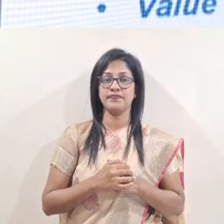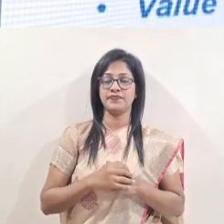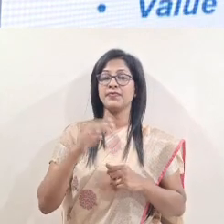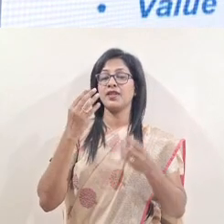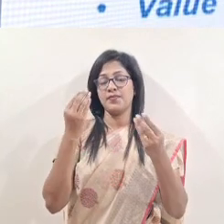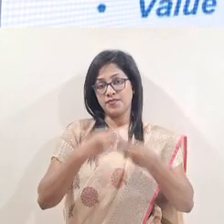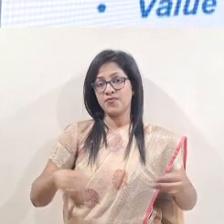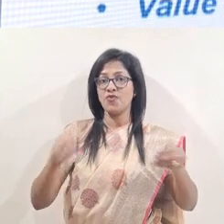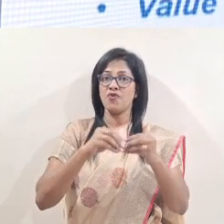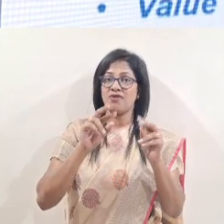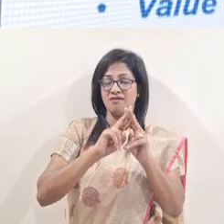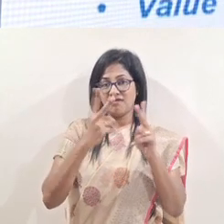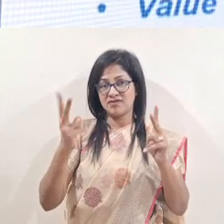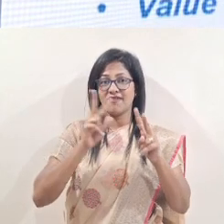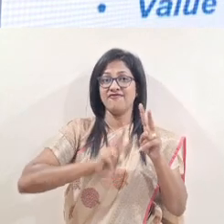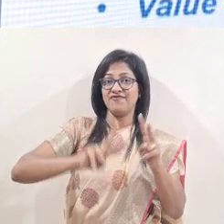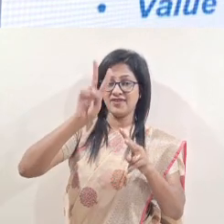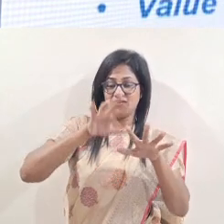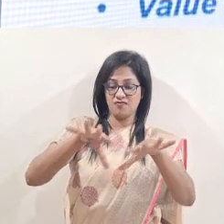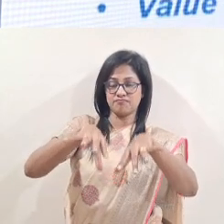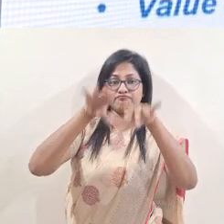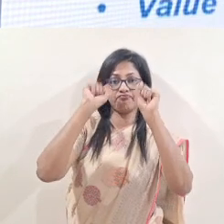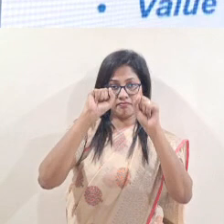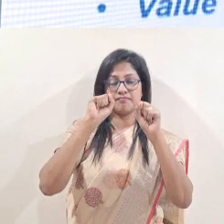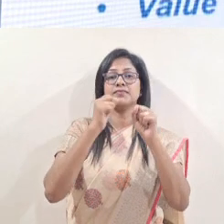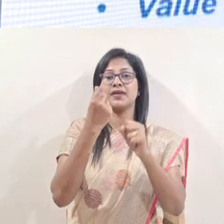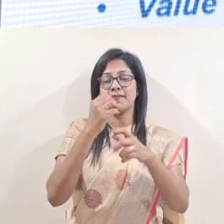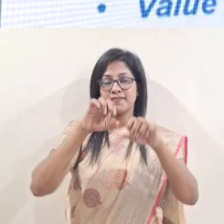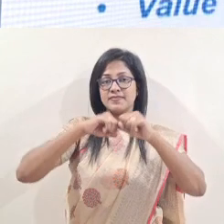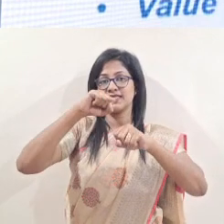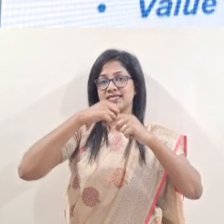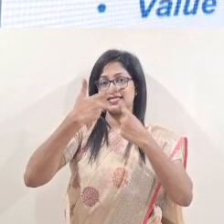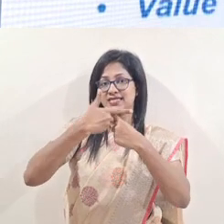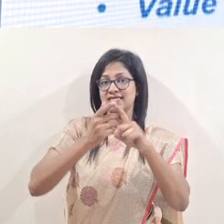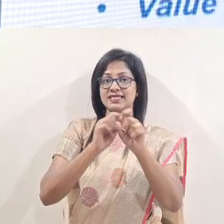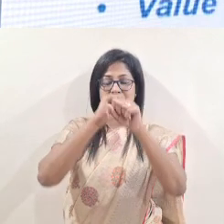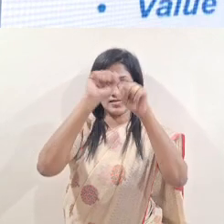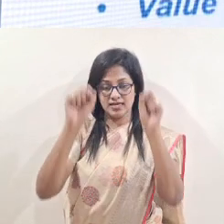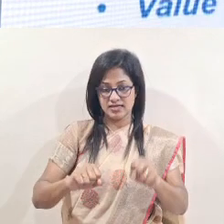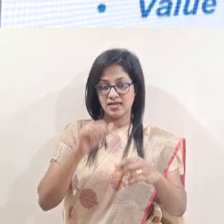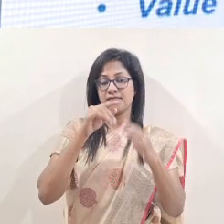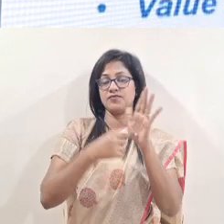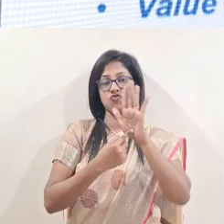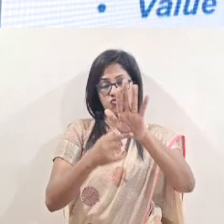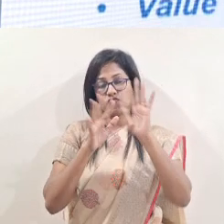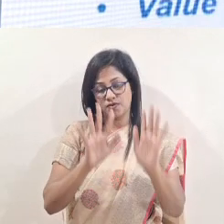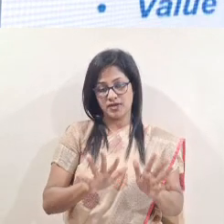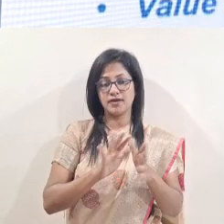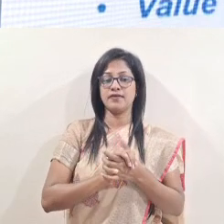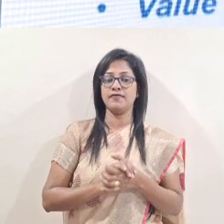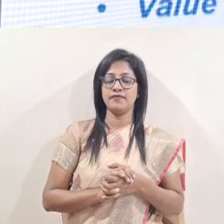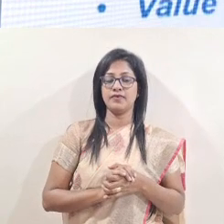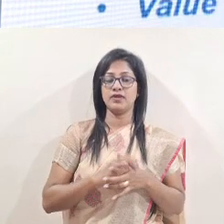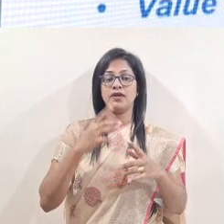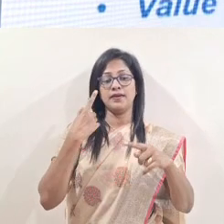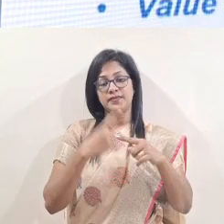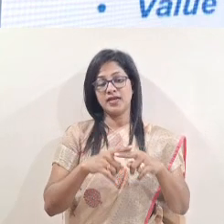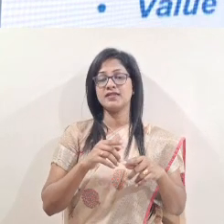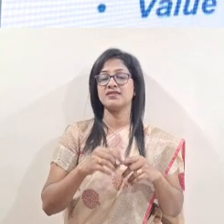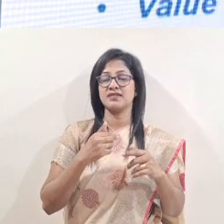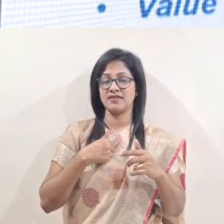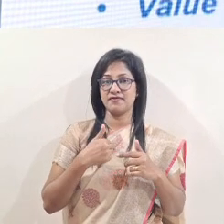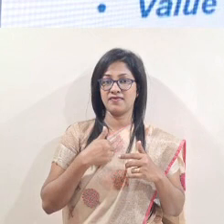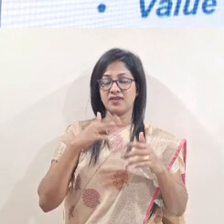mechanisms have also been highlighted by land value policy documents. In addition to that, we have our good old